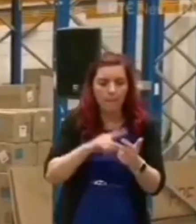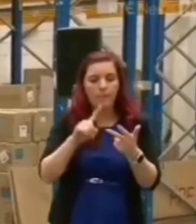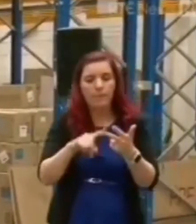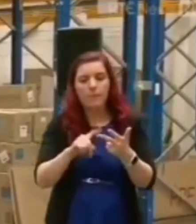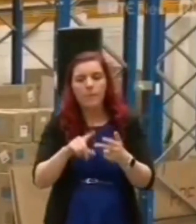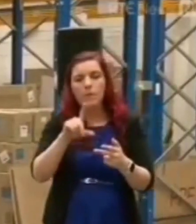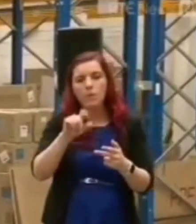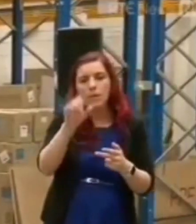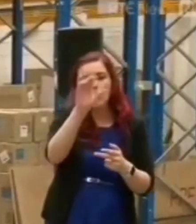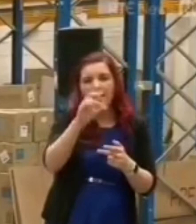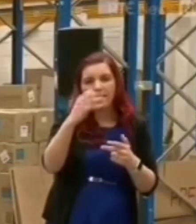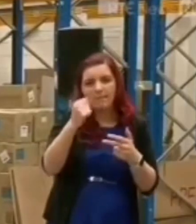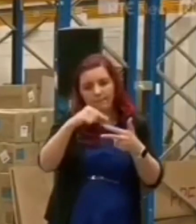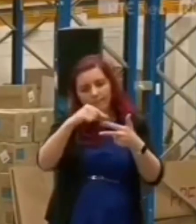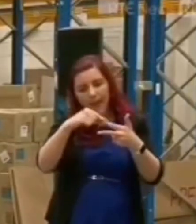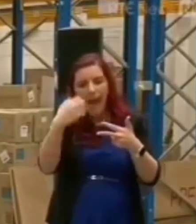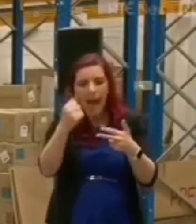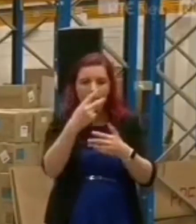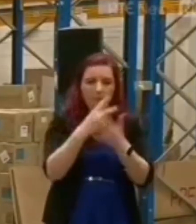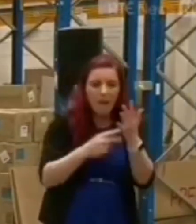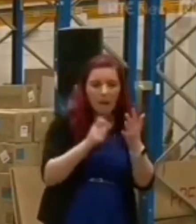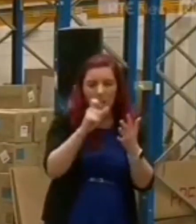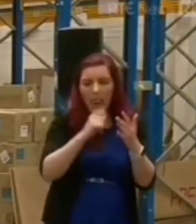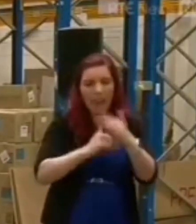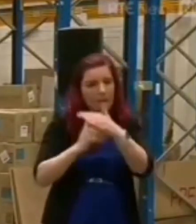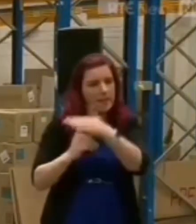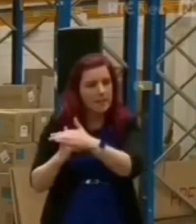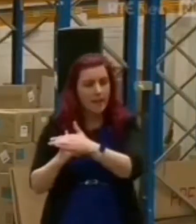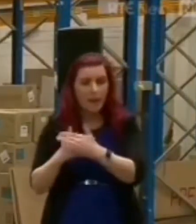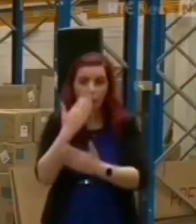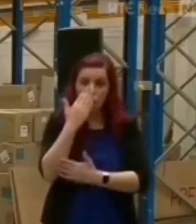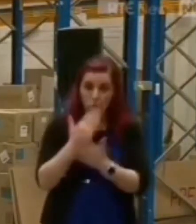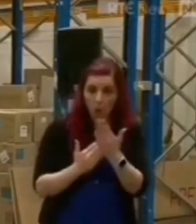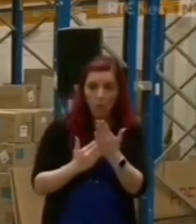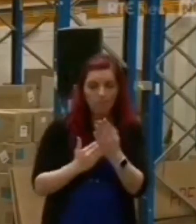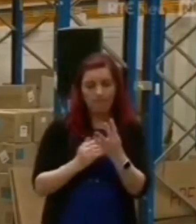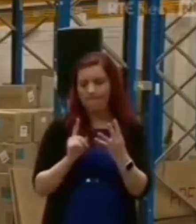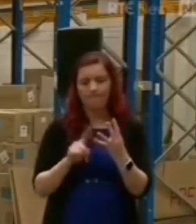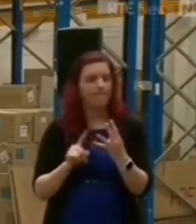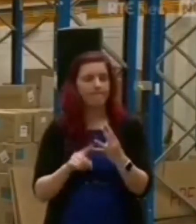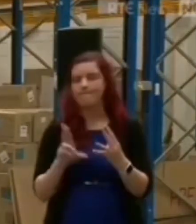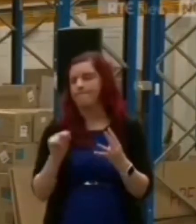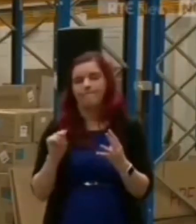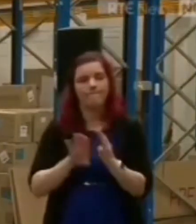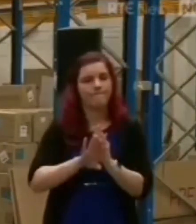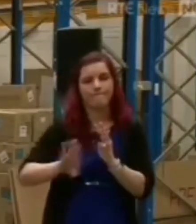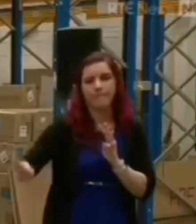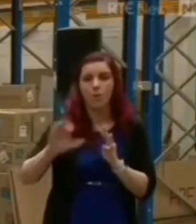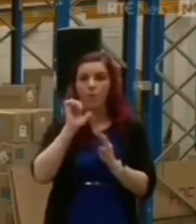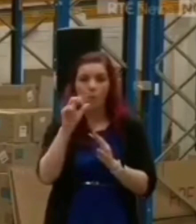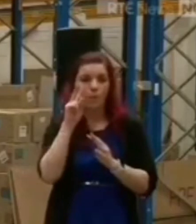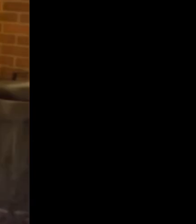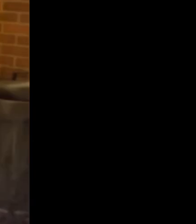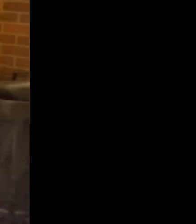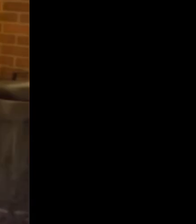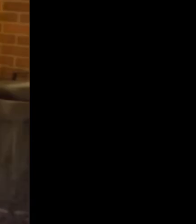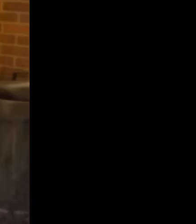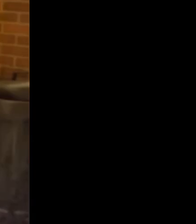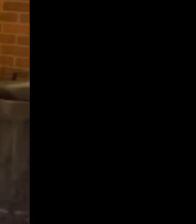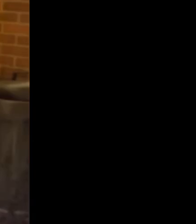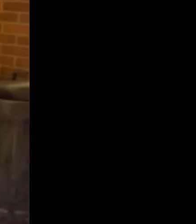value, but it's got a limited value, and then there's some of the material that we received outside of that order that we won't be